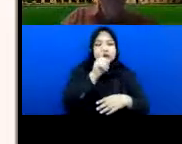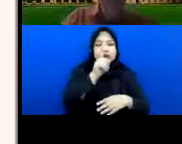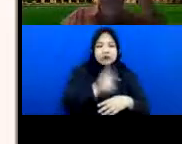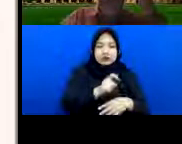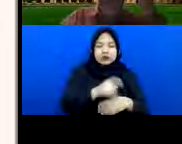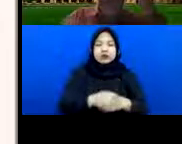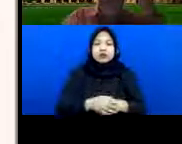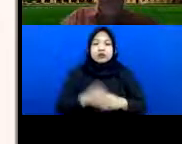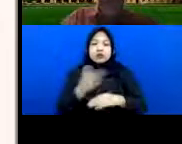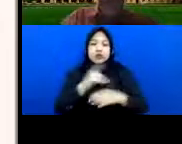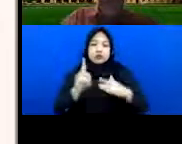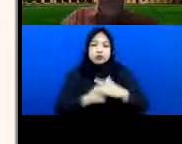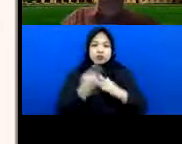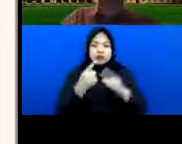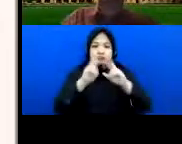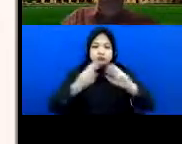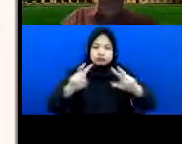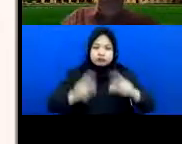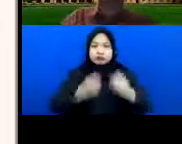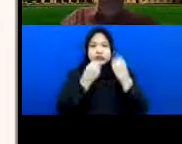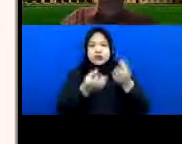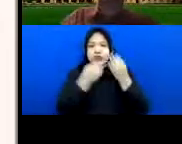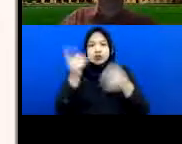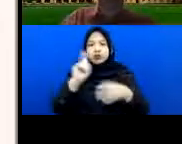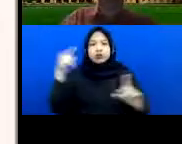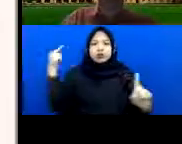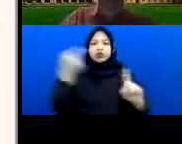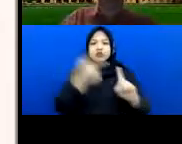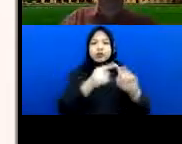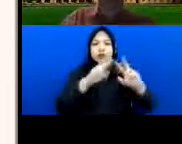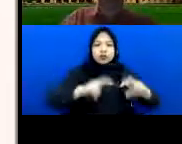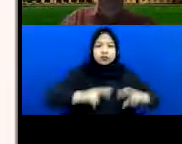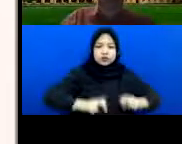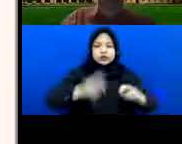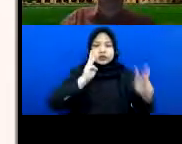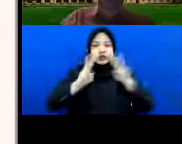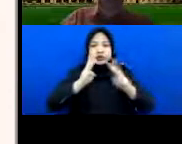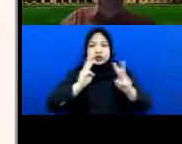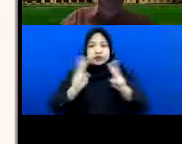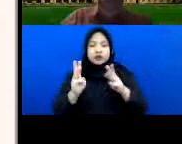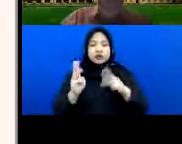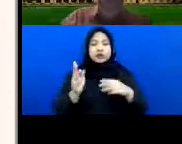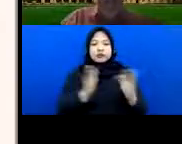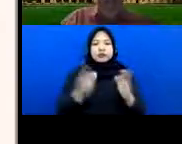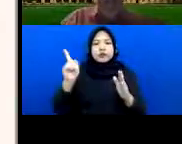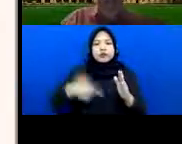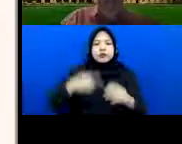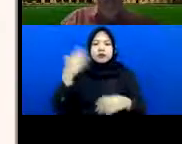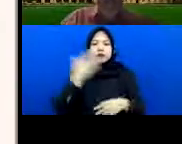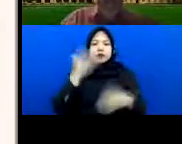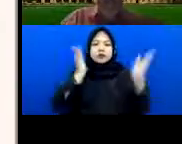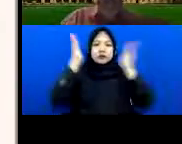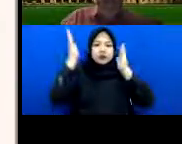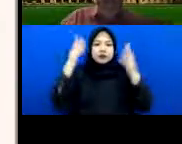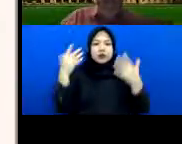interview. At the start of the interview, the researcher briefly explains the purpose of the study. The interviews will be conducted